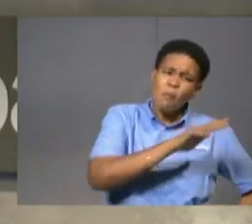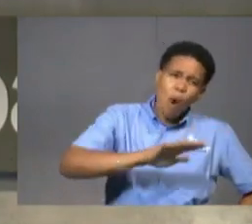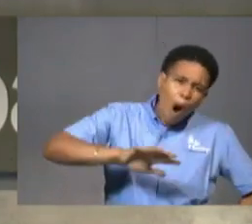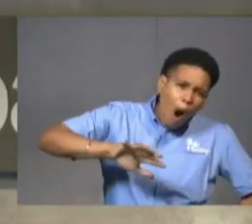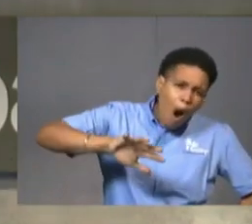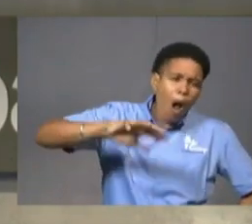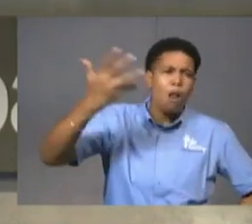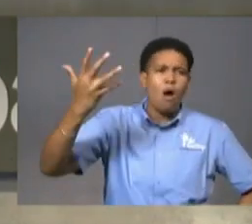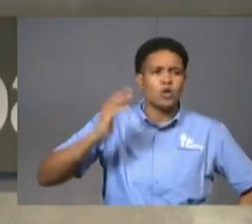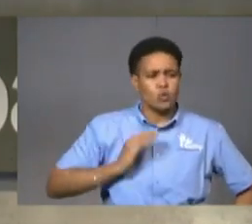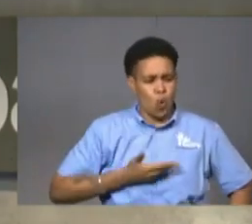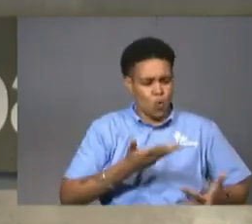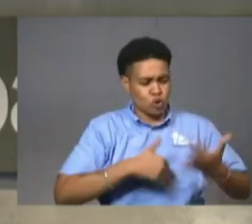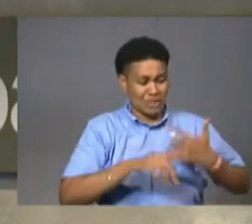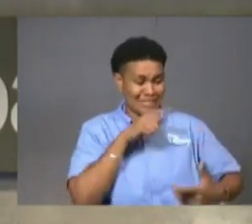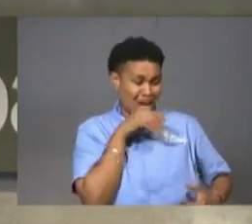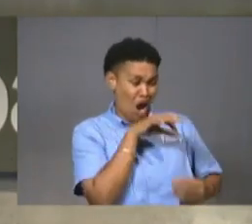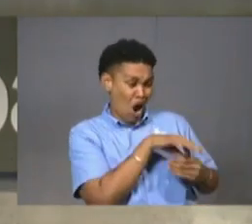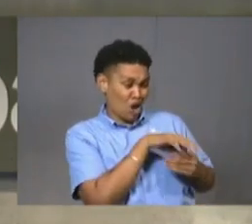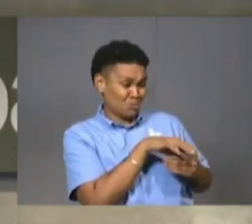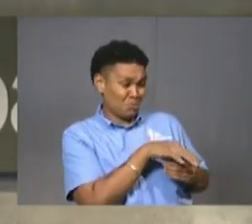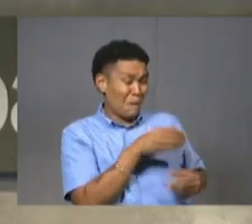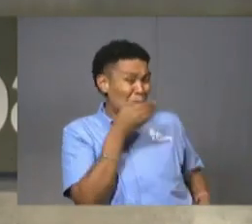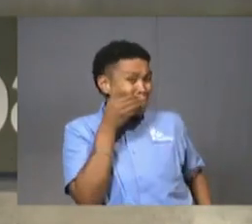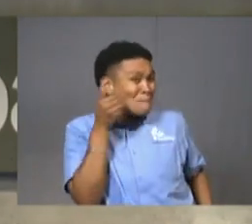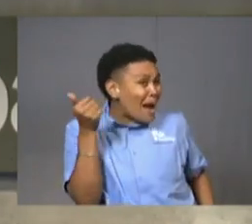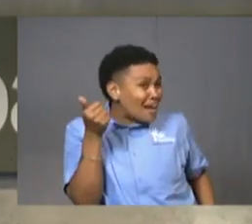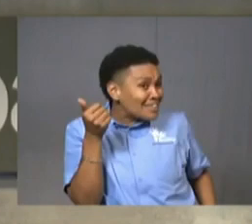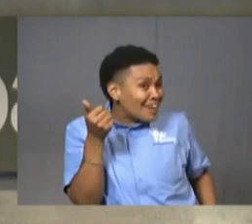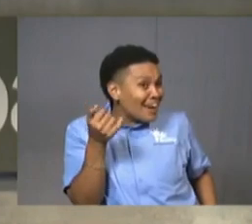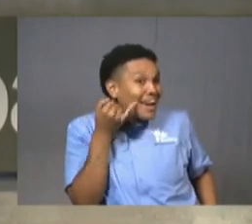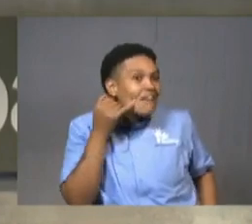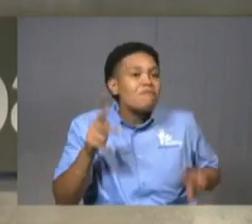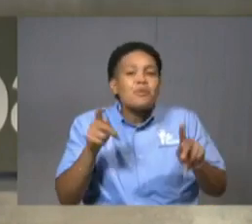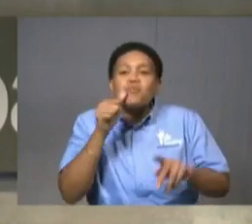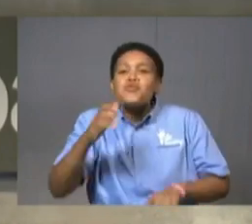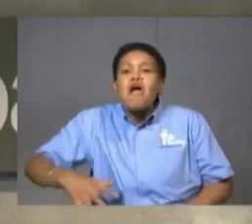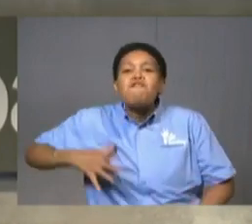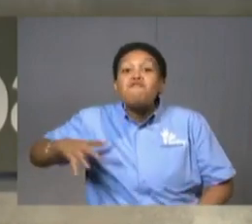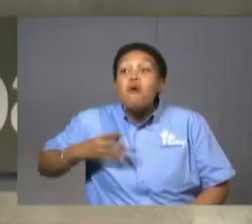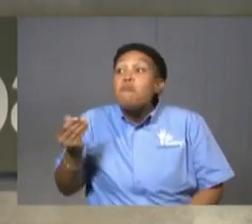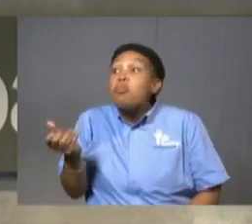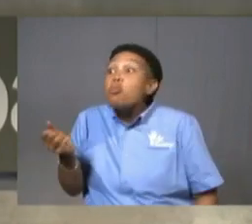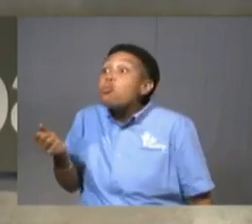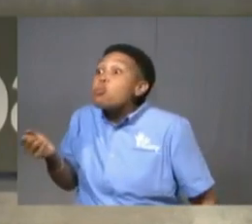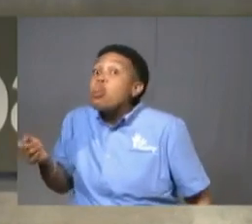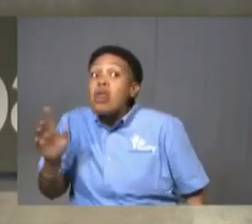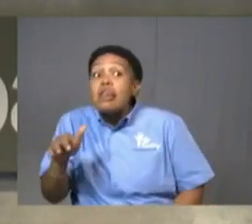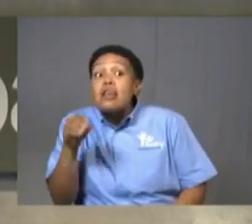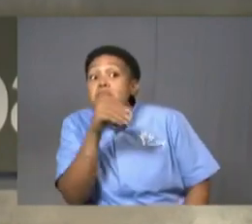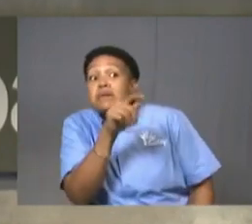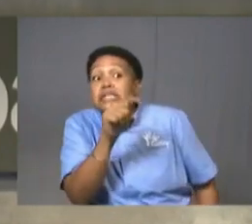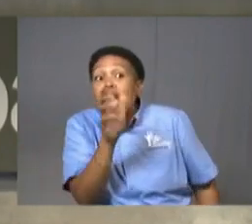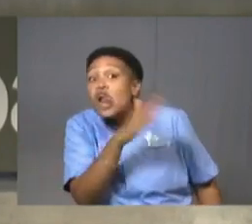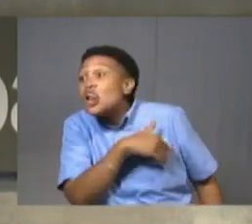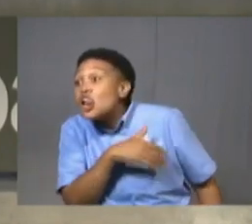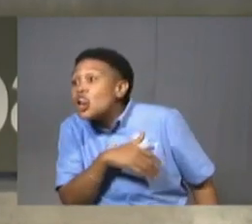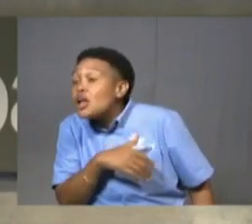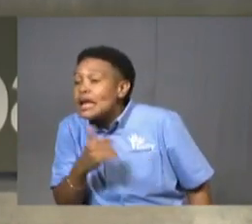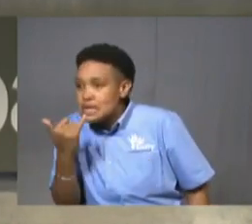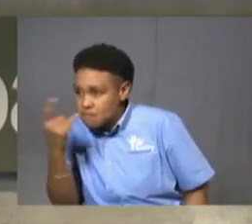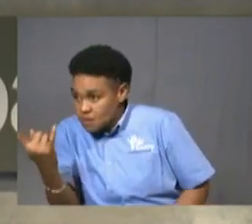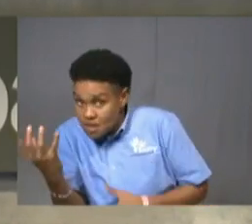and the contribution would be even greater if members of the informal economy participate in the